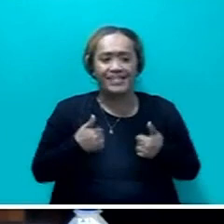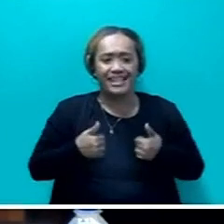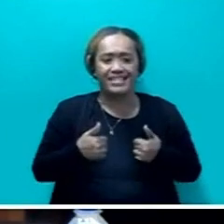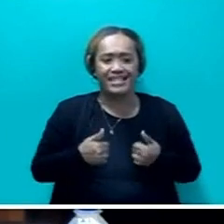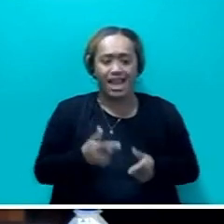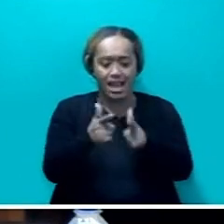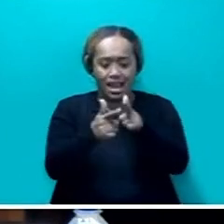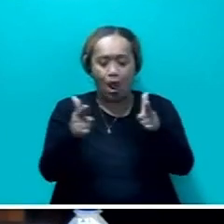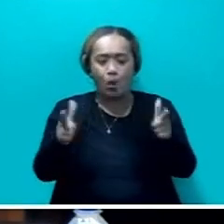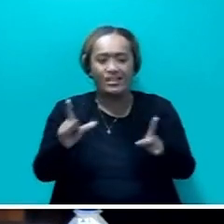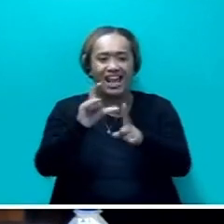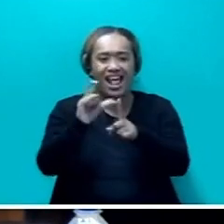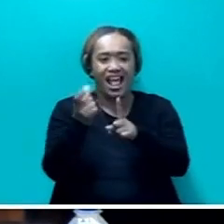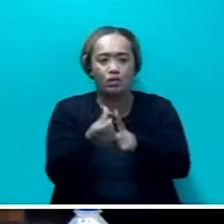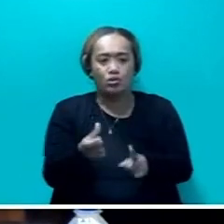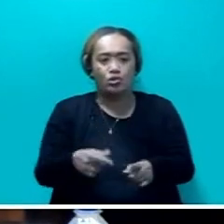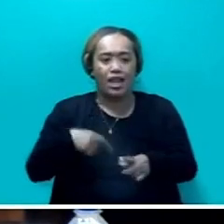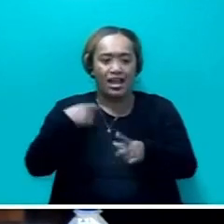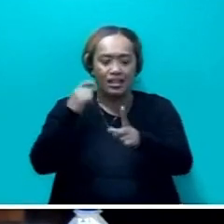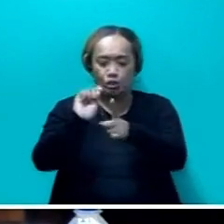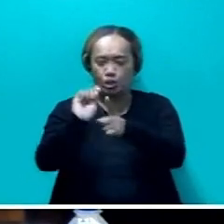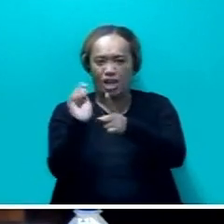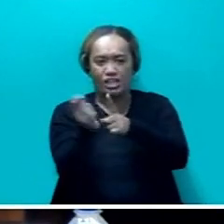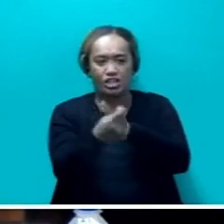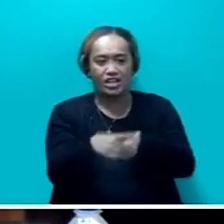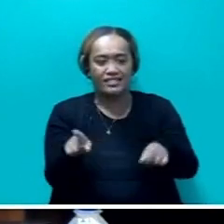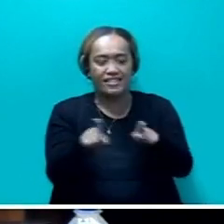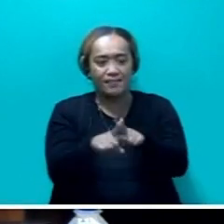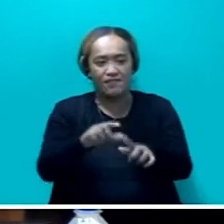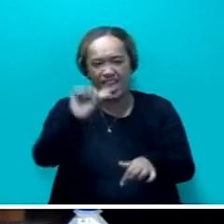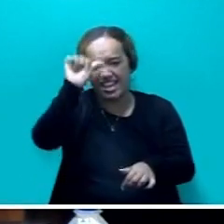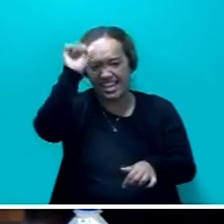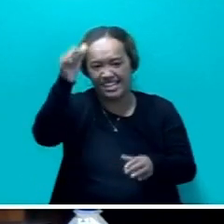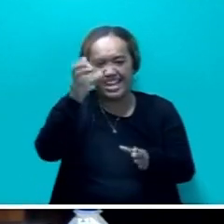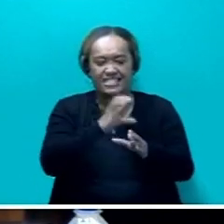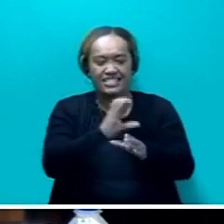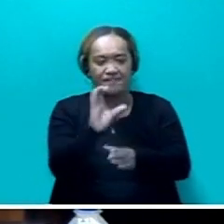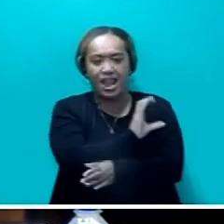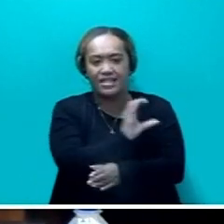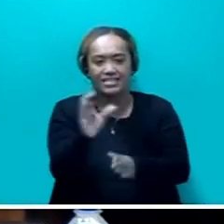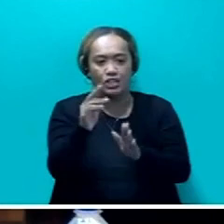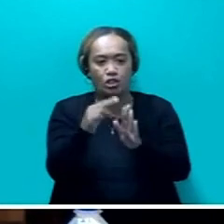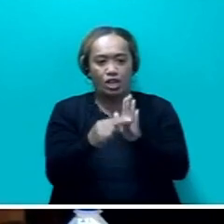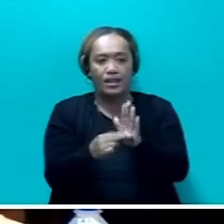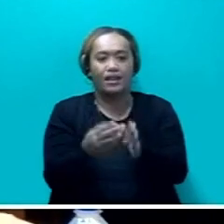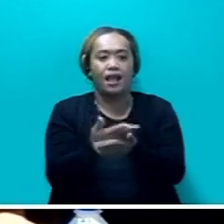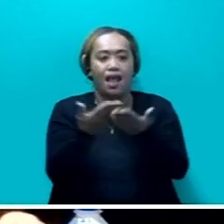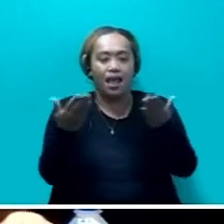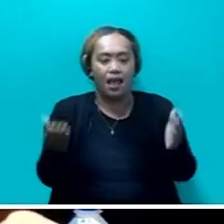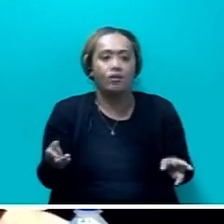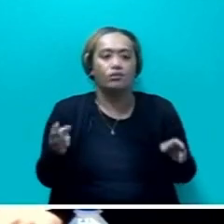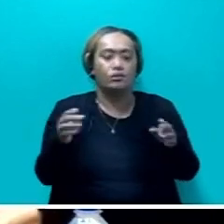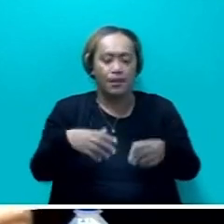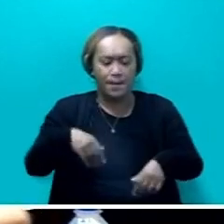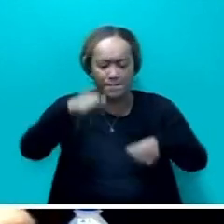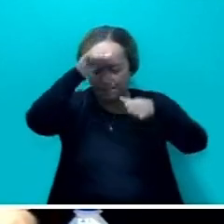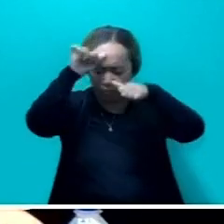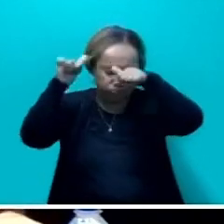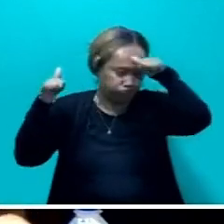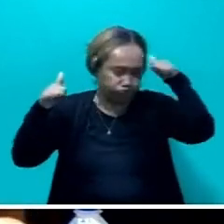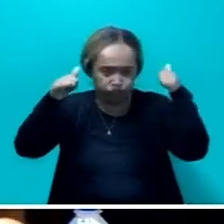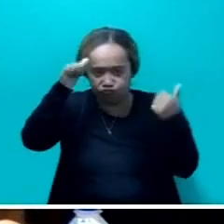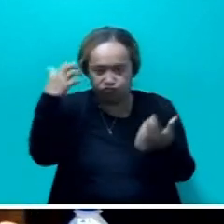culture, tradition, an integral part of the Indian civilization, together with the blood, sweat, toil,